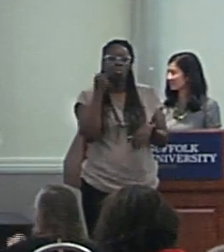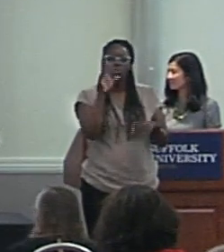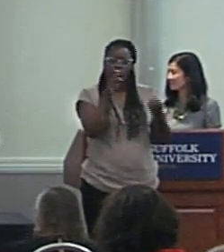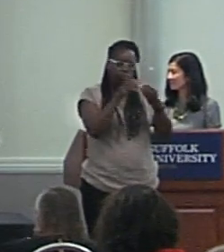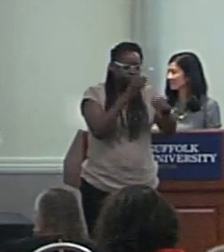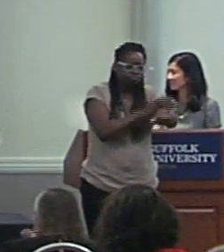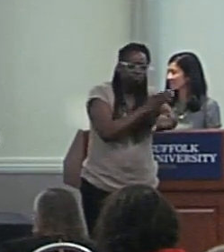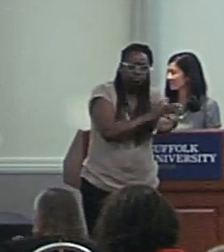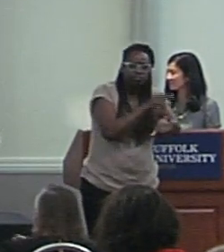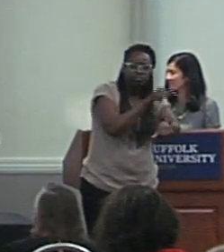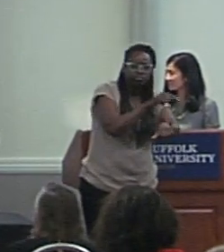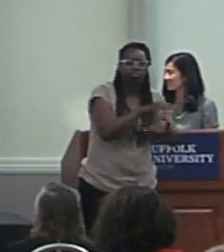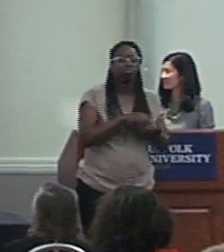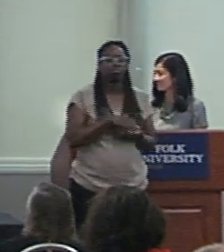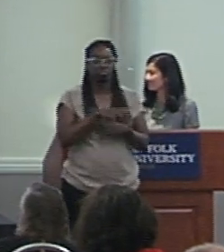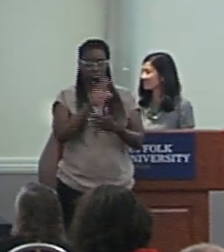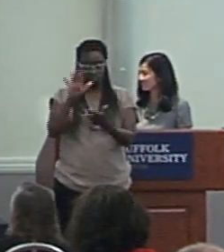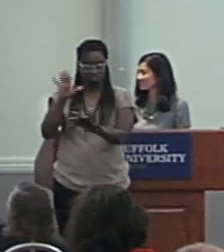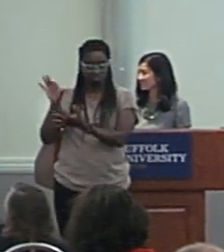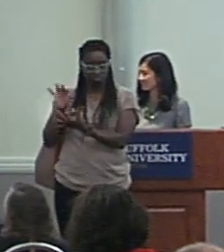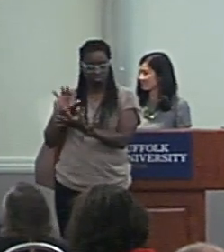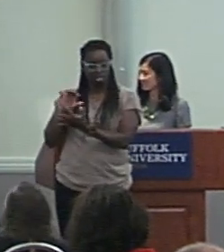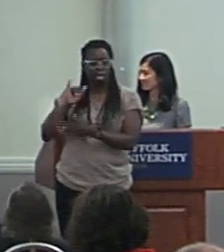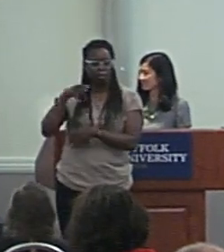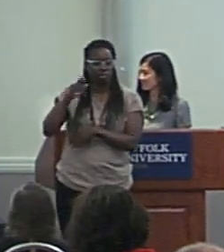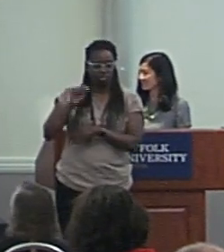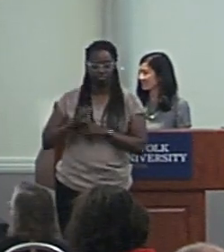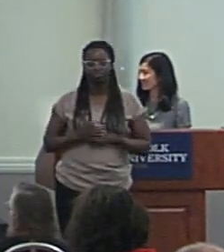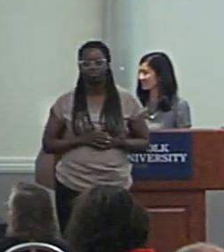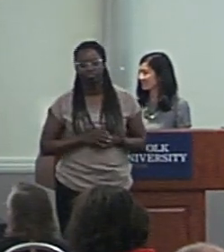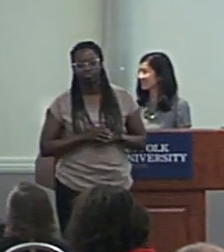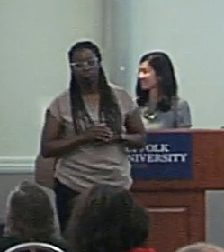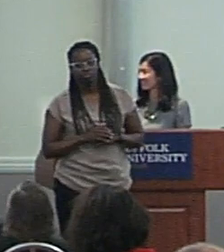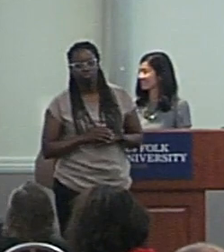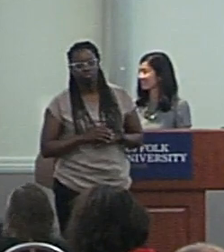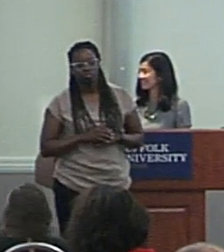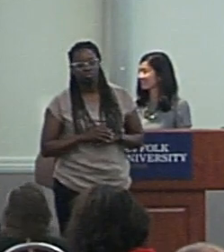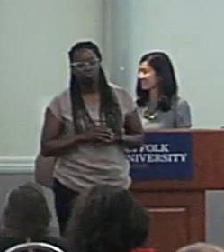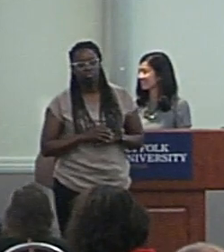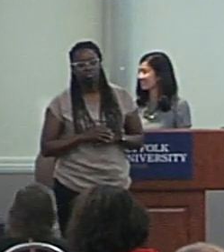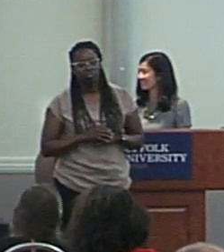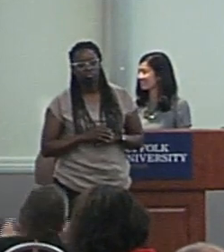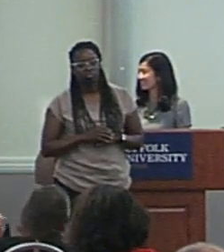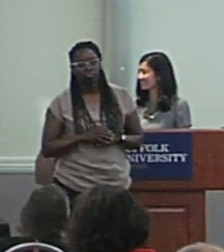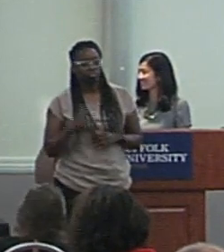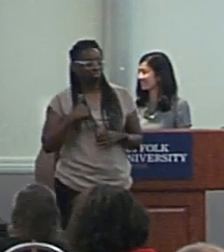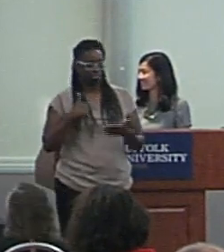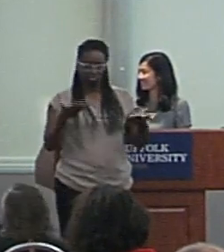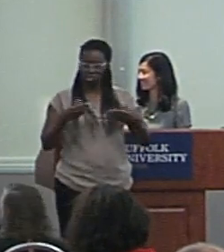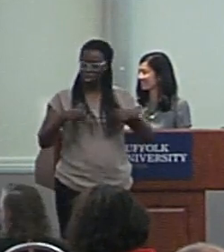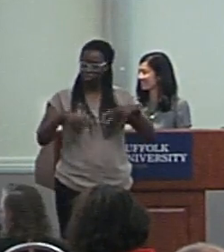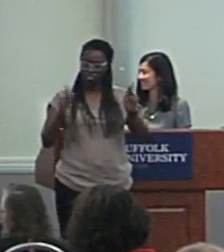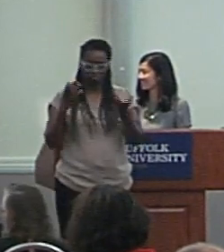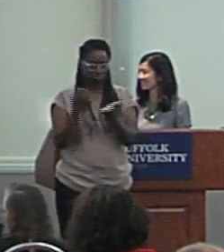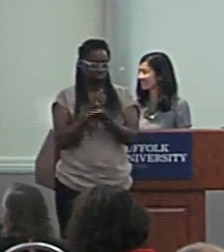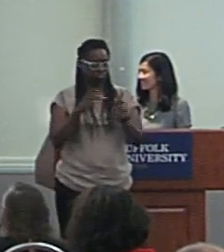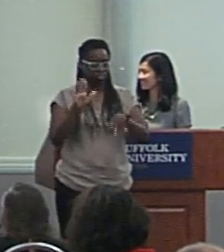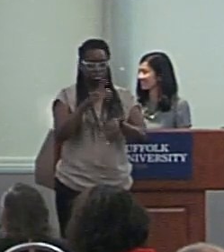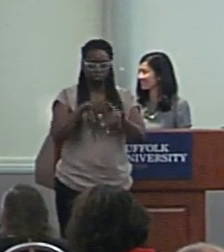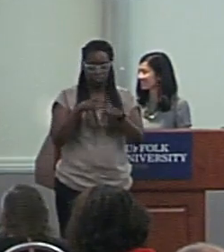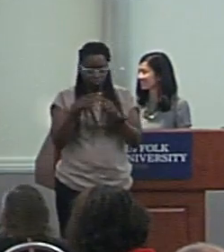or adjustments that need to be made. So we welcome that opportunity to do so, but it's